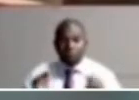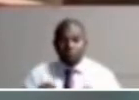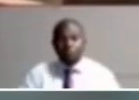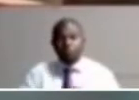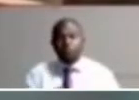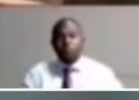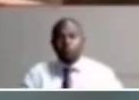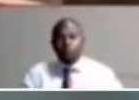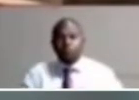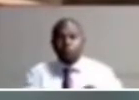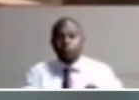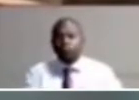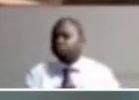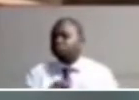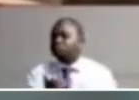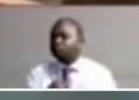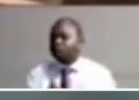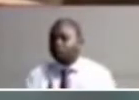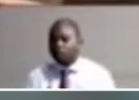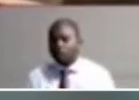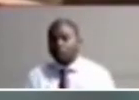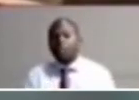would not spread, even if the people went